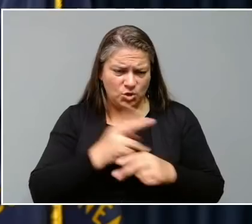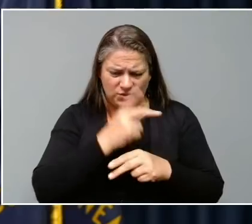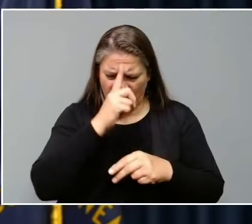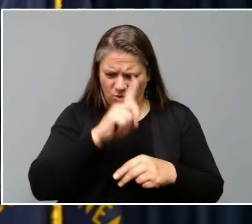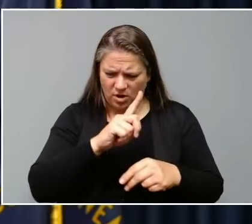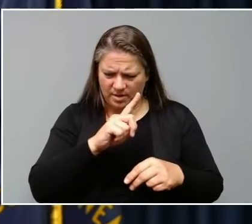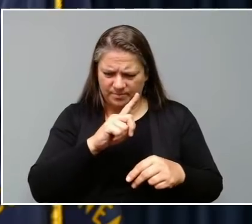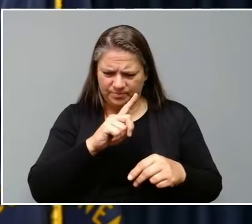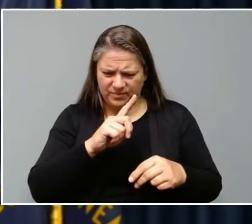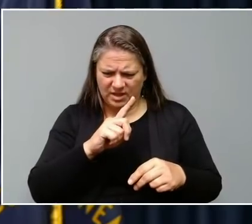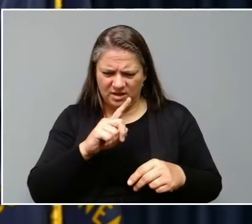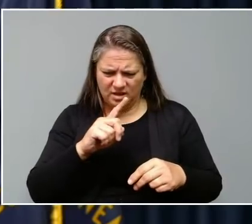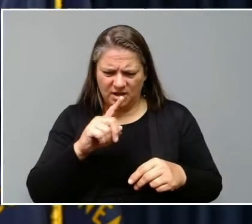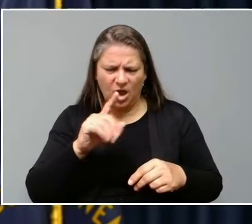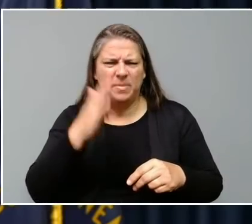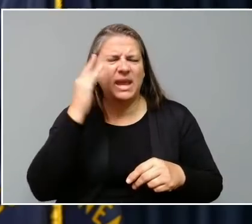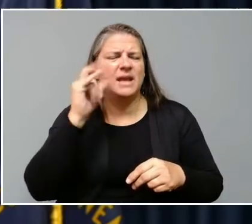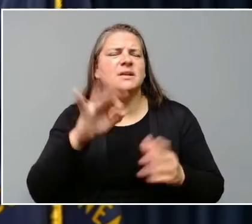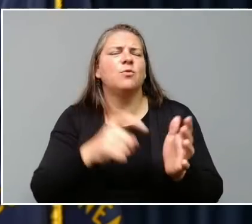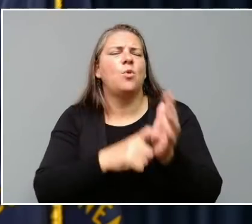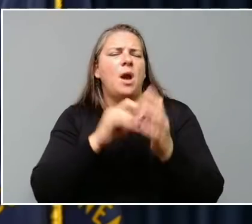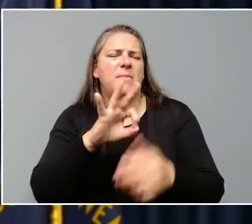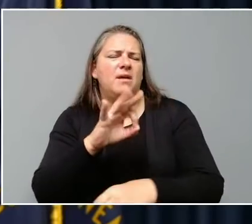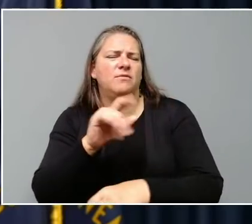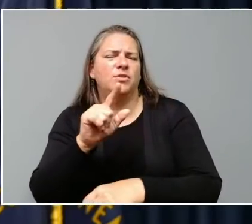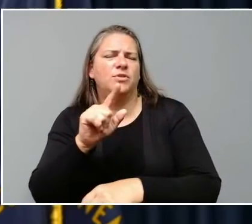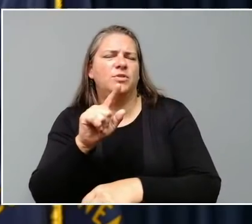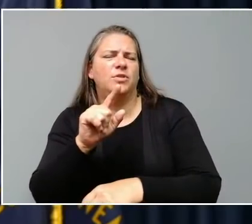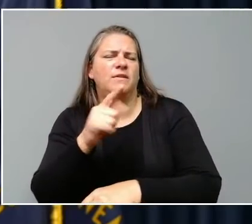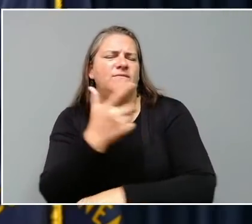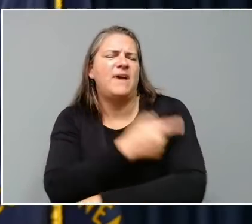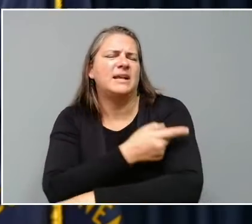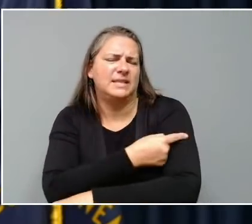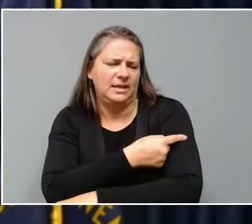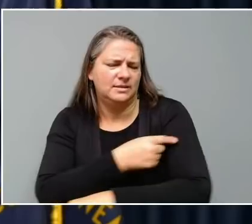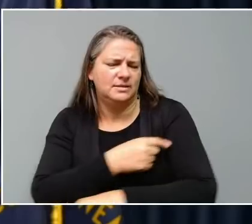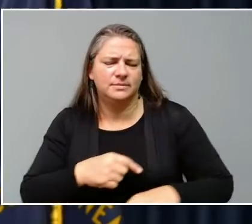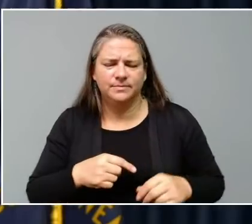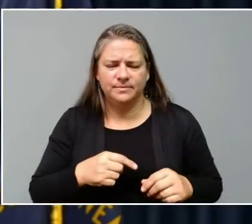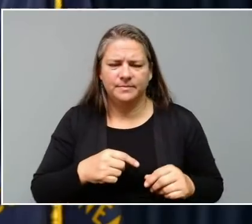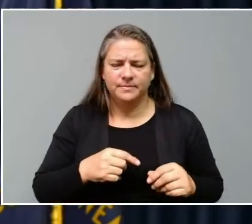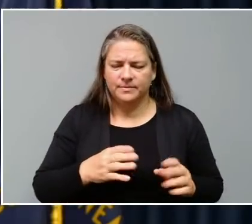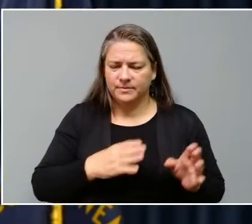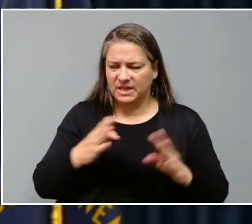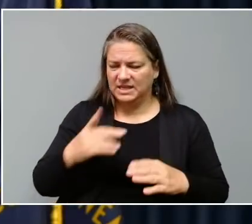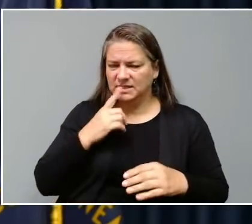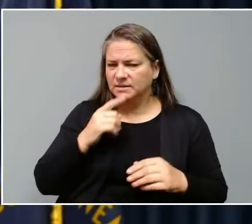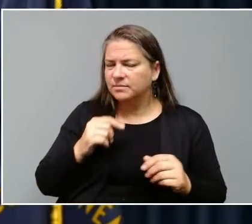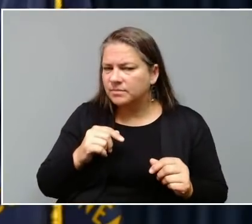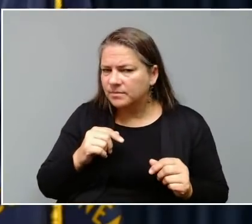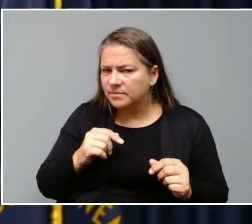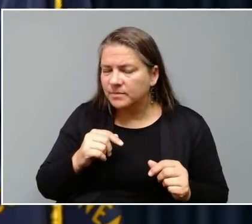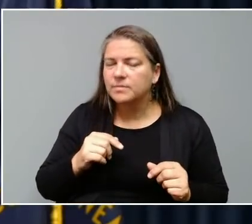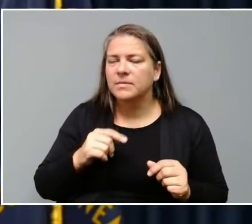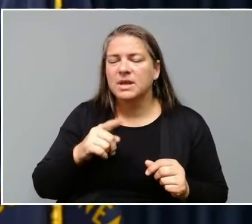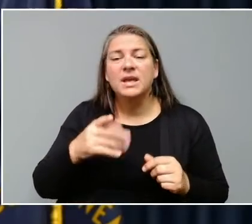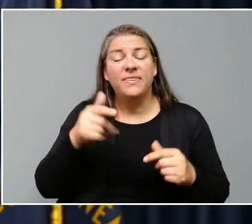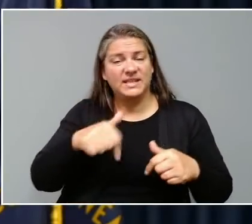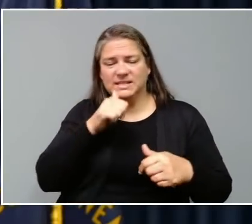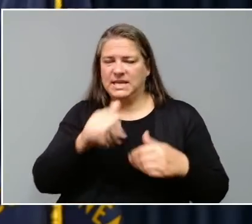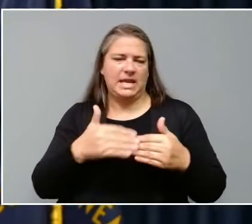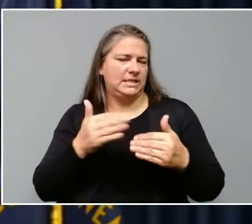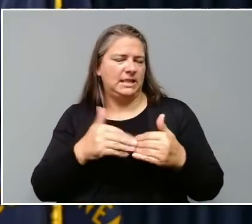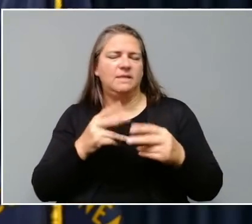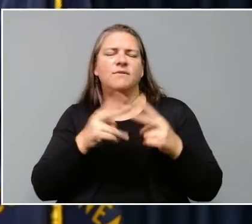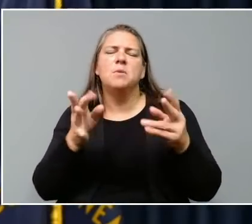Well, admittedly, these things aren't easy. It's incredibly important that our frontline healthcare workers are vaccinated for